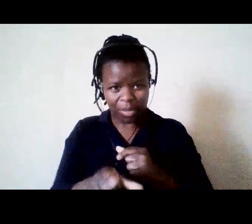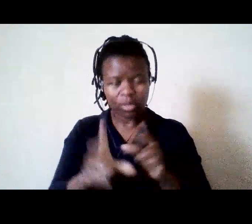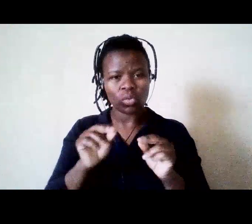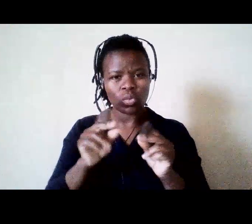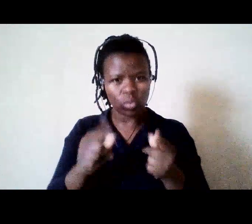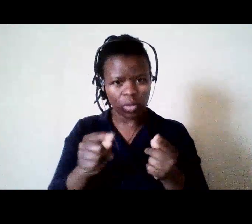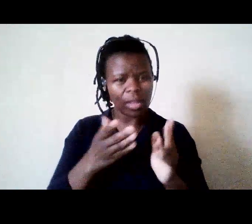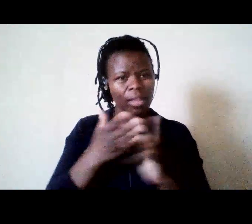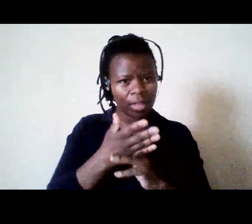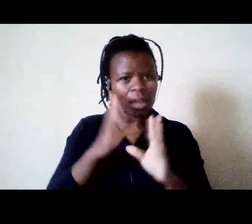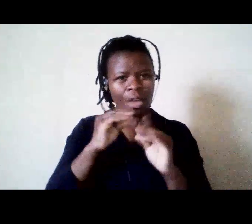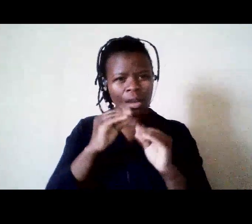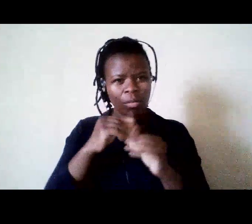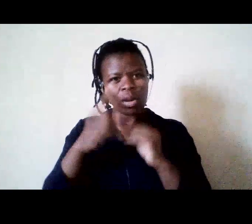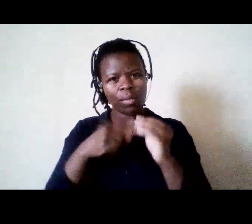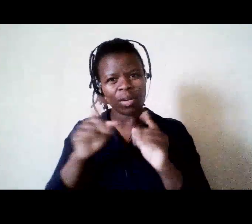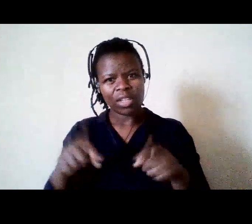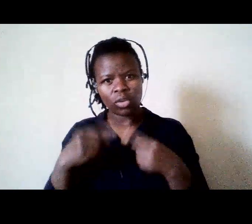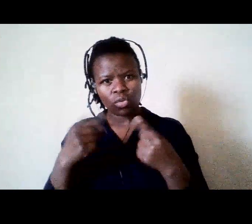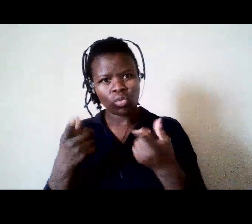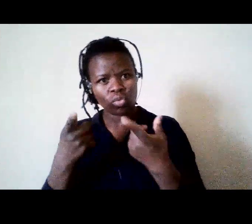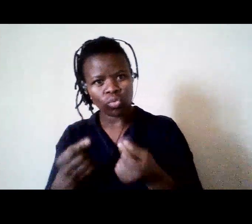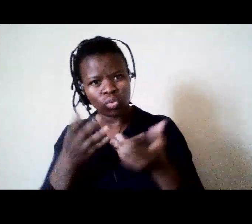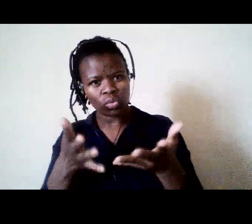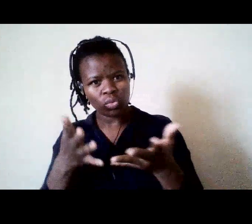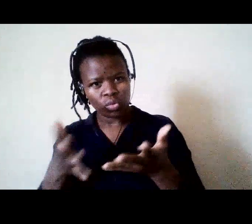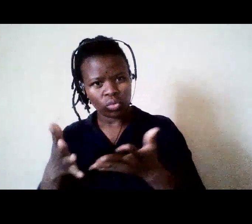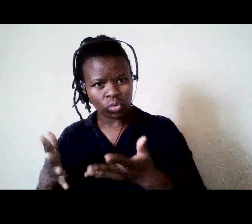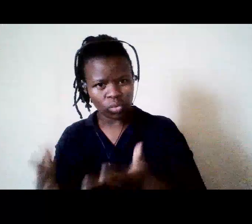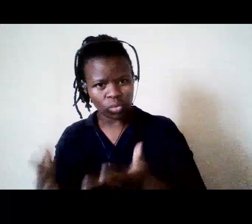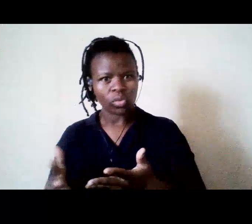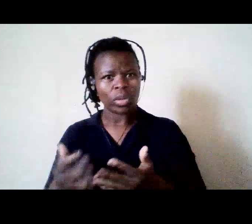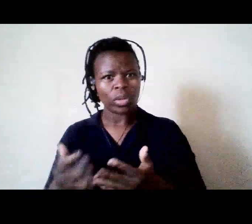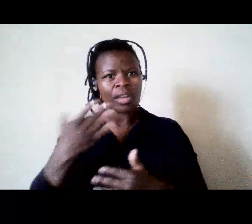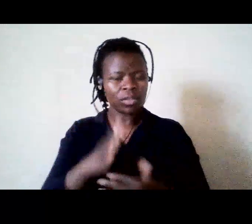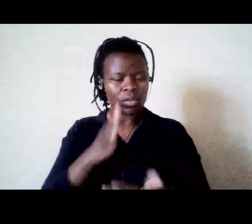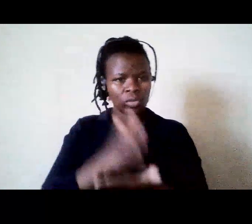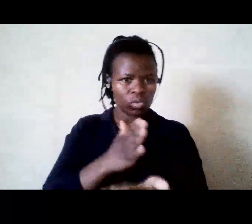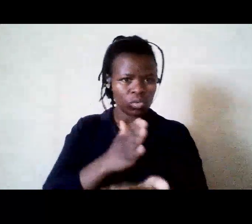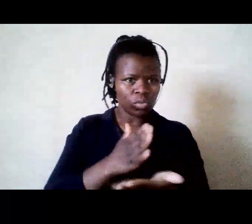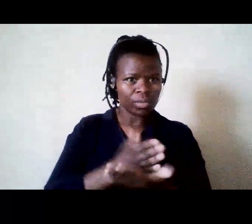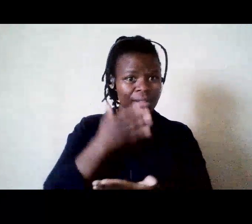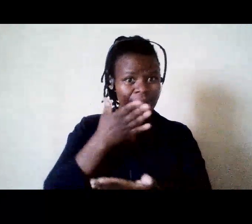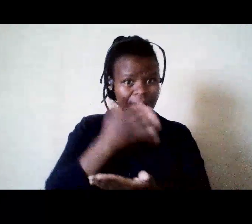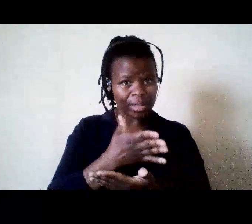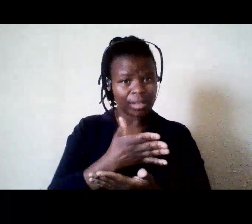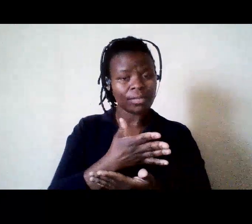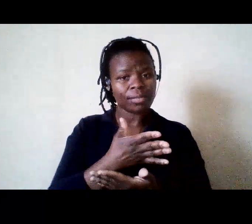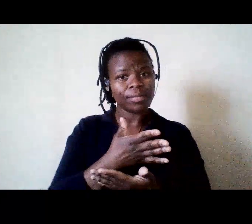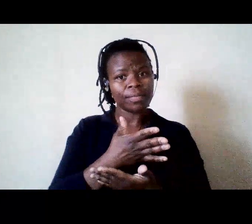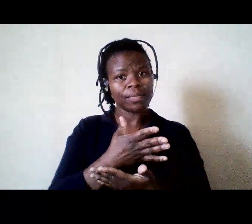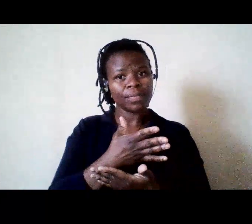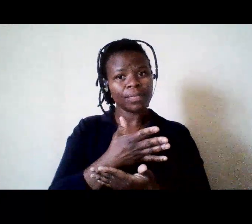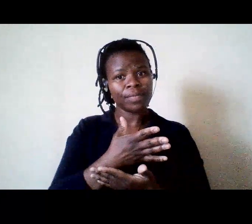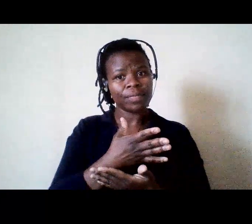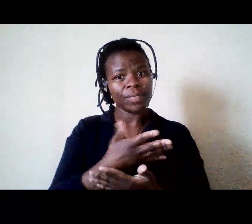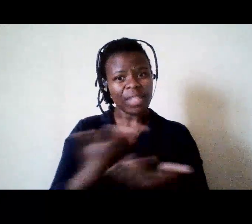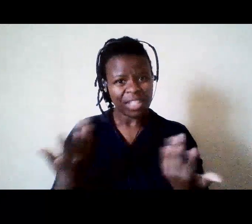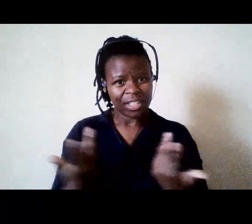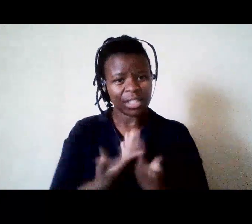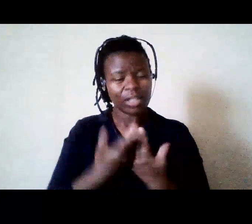they can't do that, can we donate money? That's a charity, and it's not a rights-based approach. Does not respect